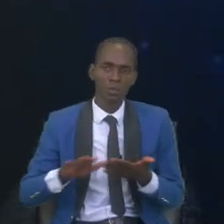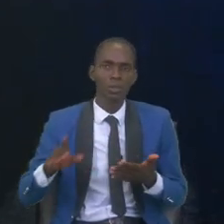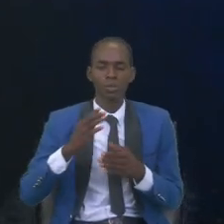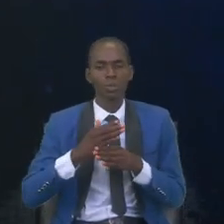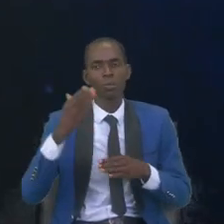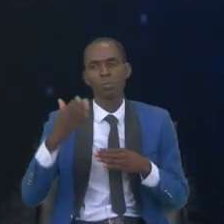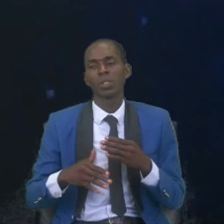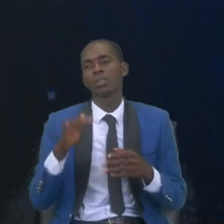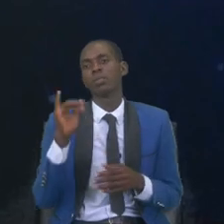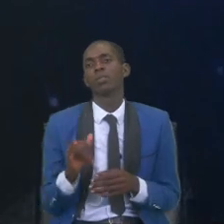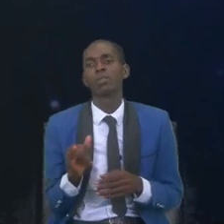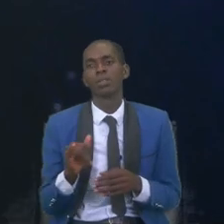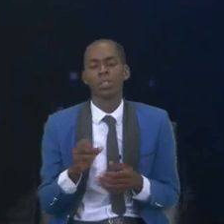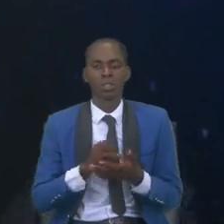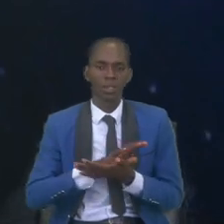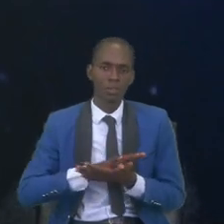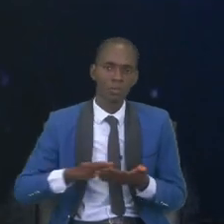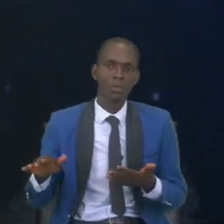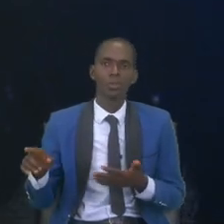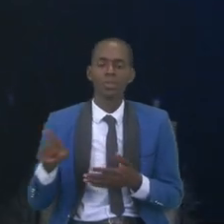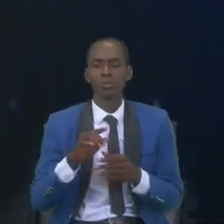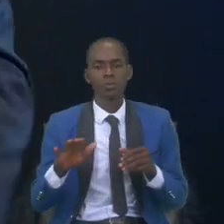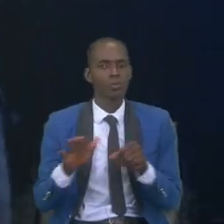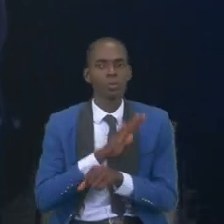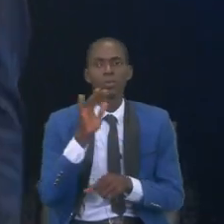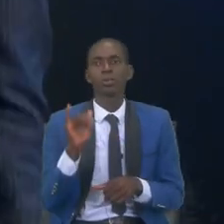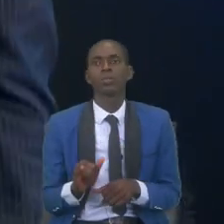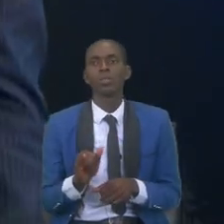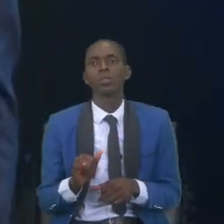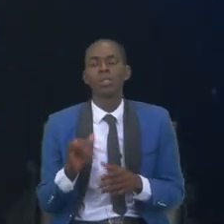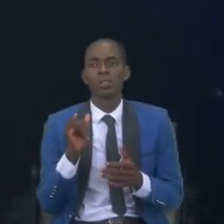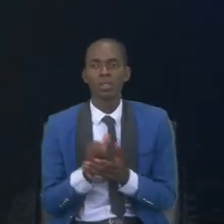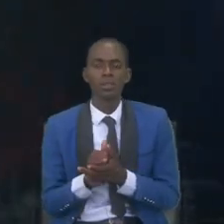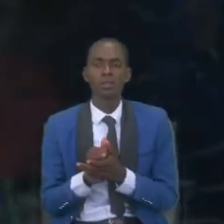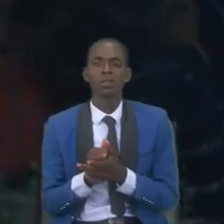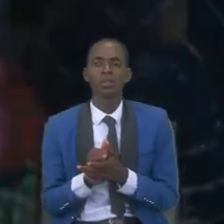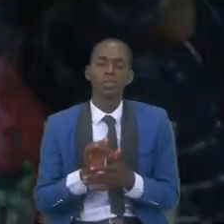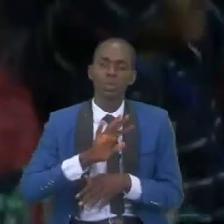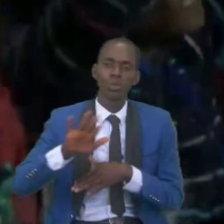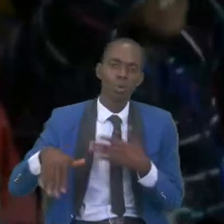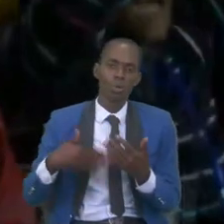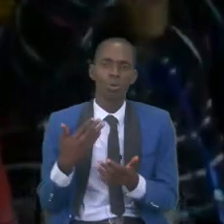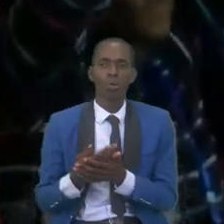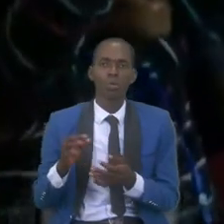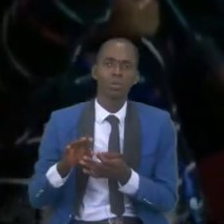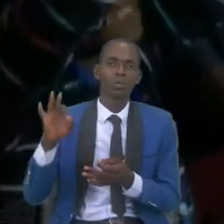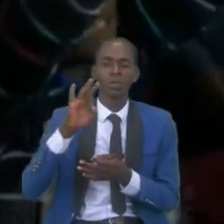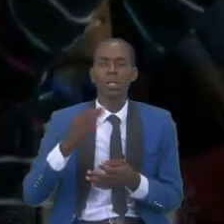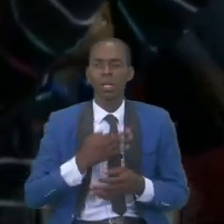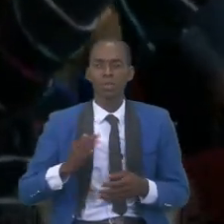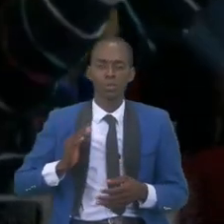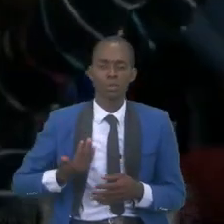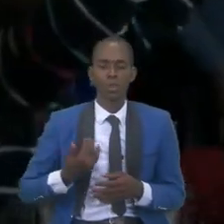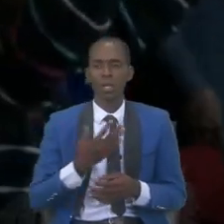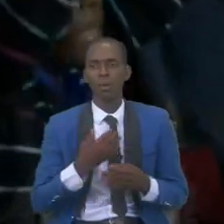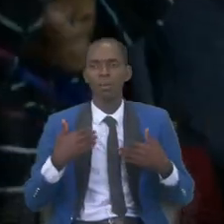entirely. Sanctify you thoroughly. That your whole spirit and soul and body